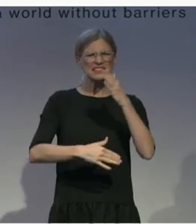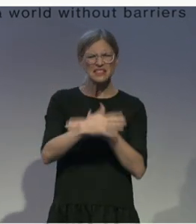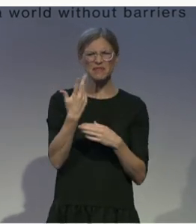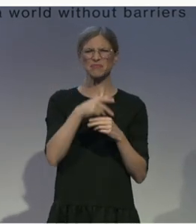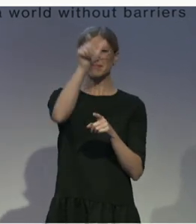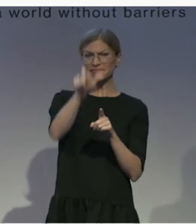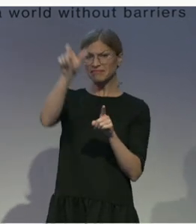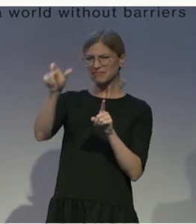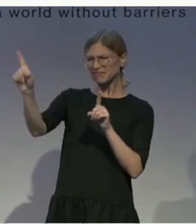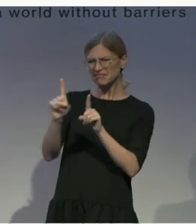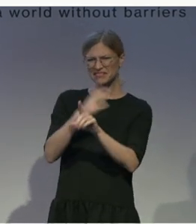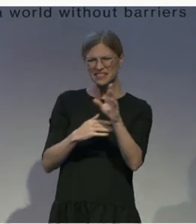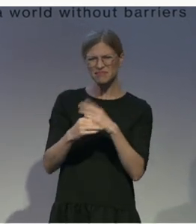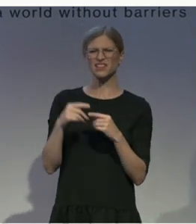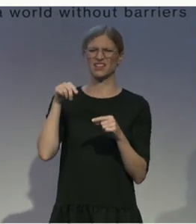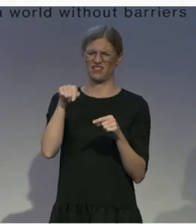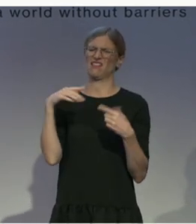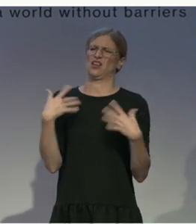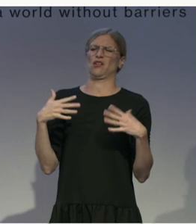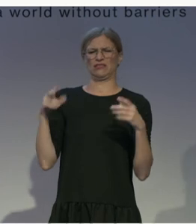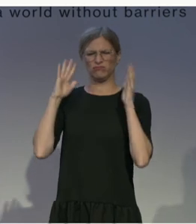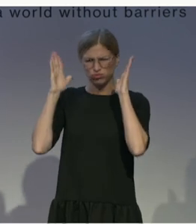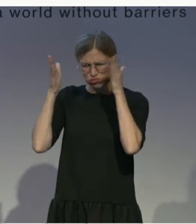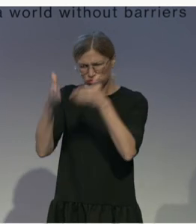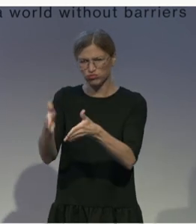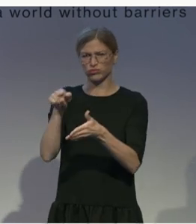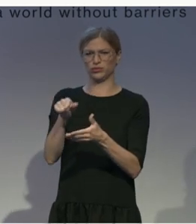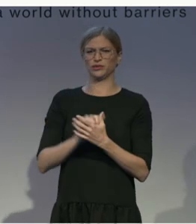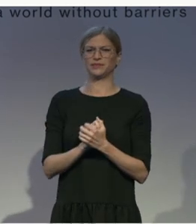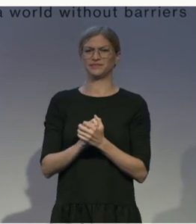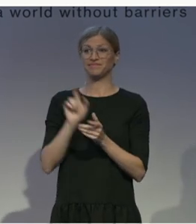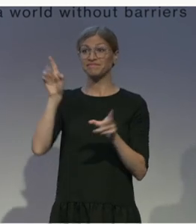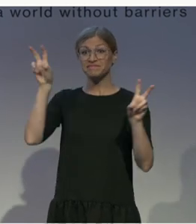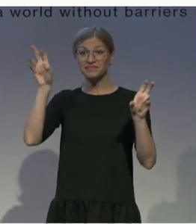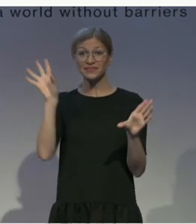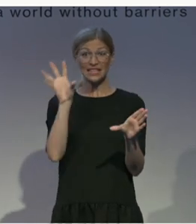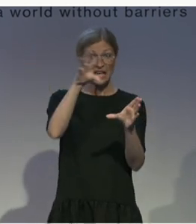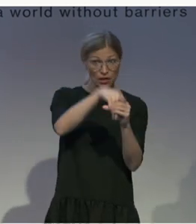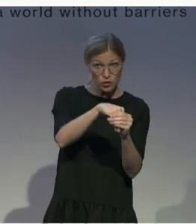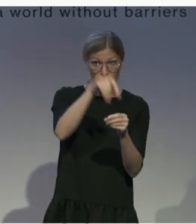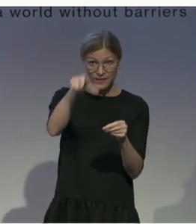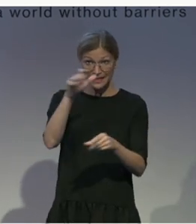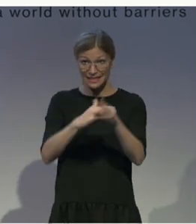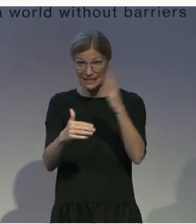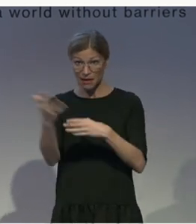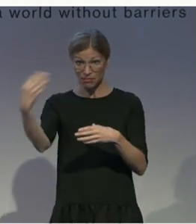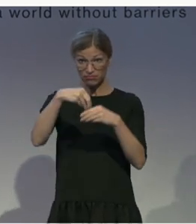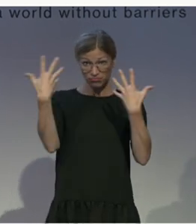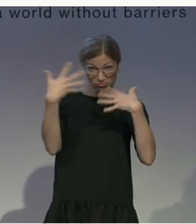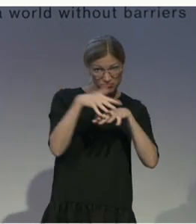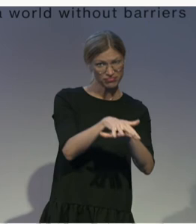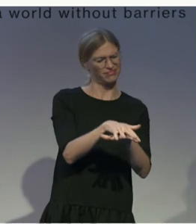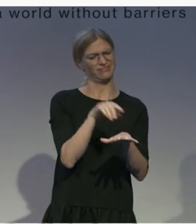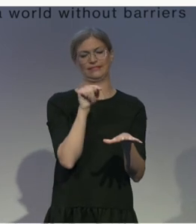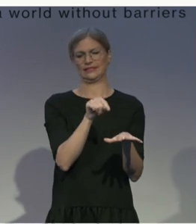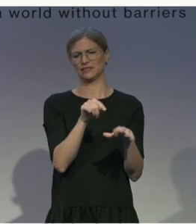way to go in the terms of inclusion people with disabilities themselves. I have often